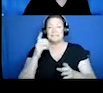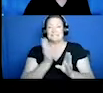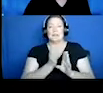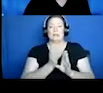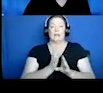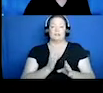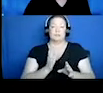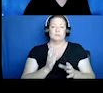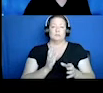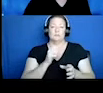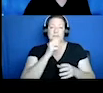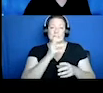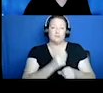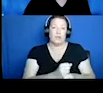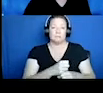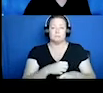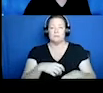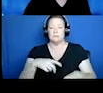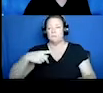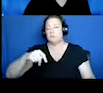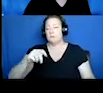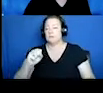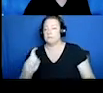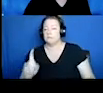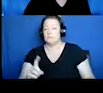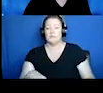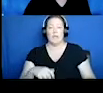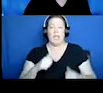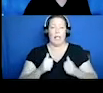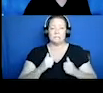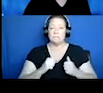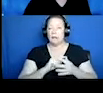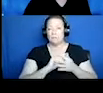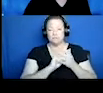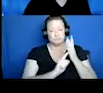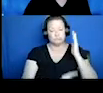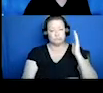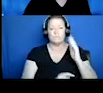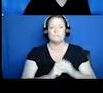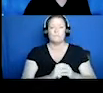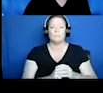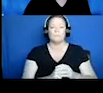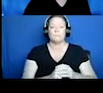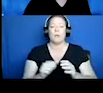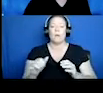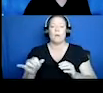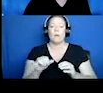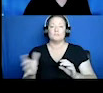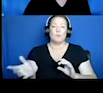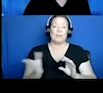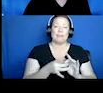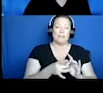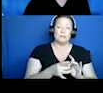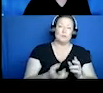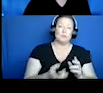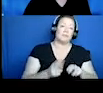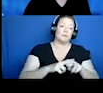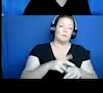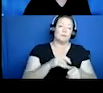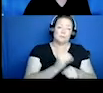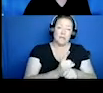distress, PTSD, asthma, the list goes on. And it's also linked with increased alcohol, tobacco,